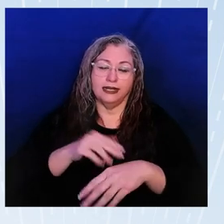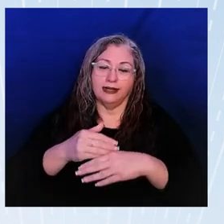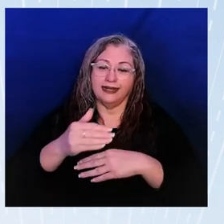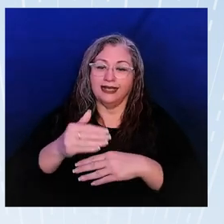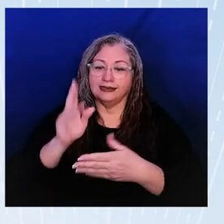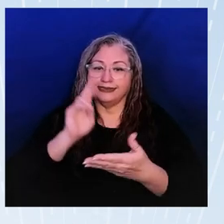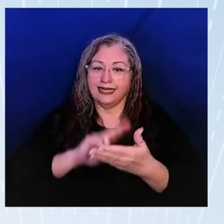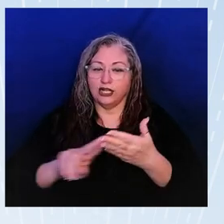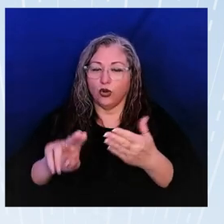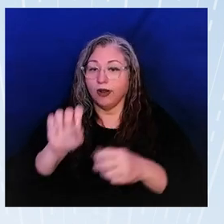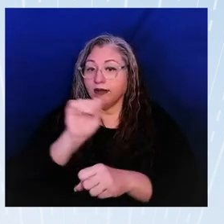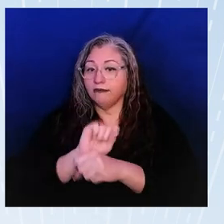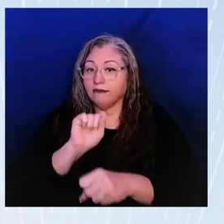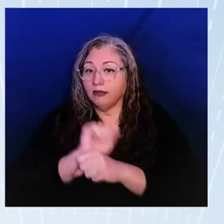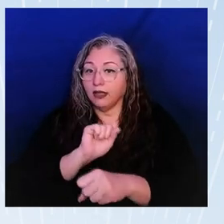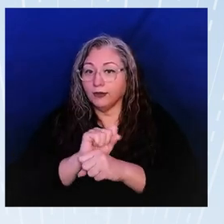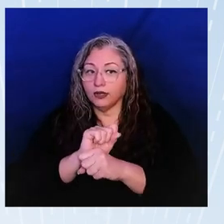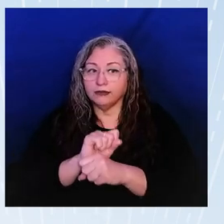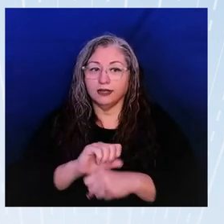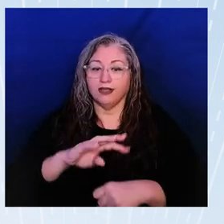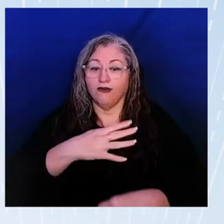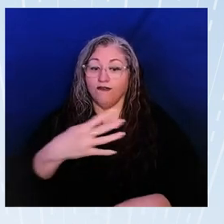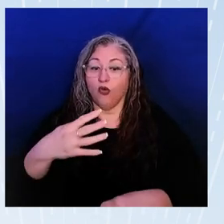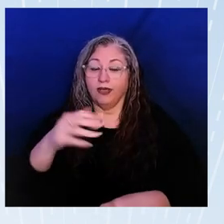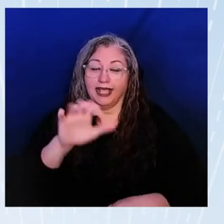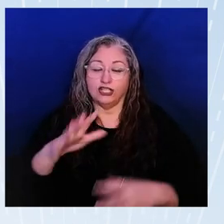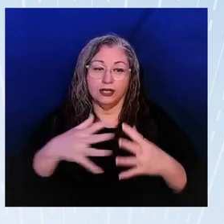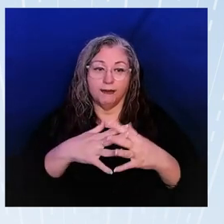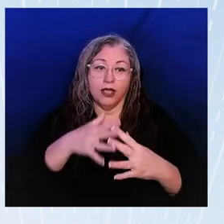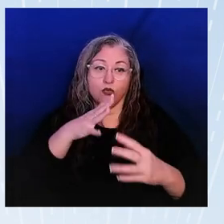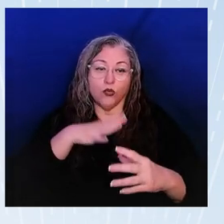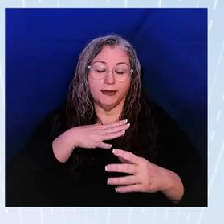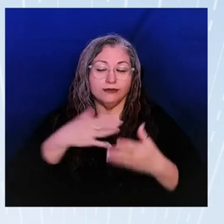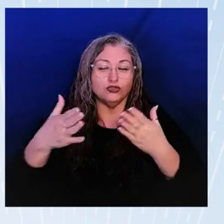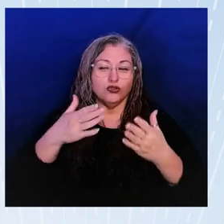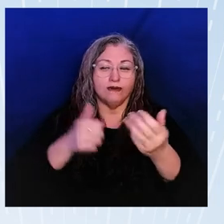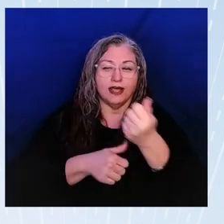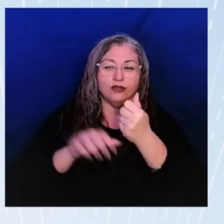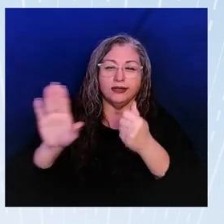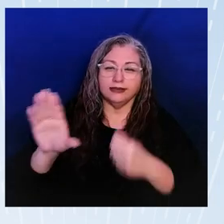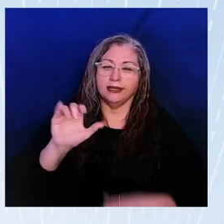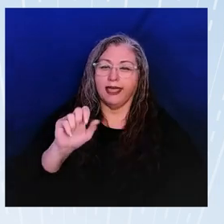Secretary of Labor, the fourth Asian American woman to serve in his cabinet.